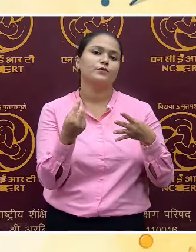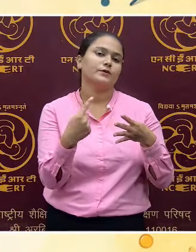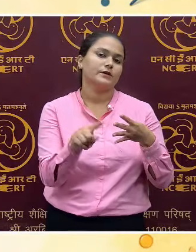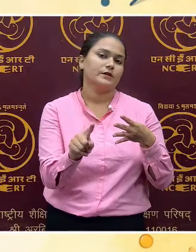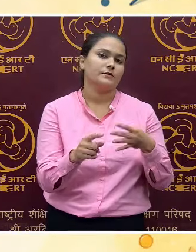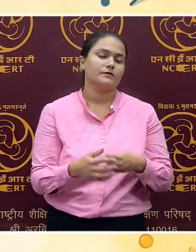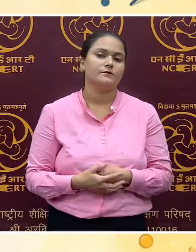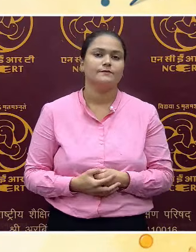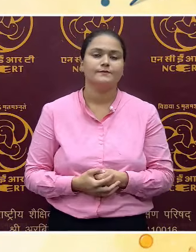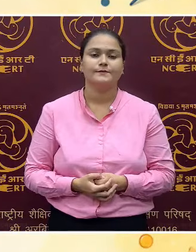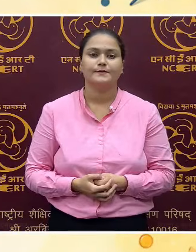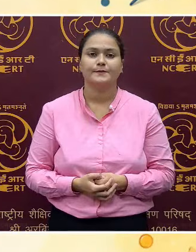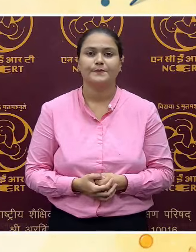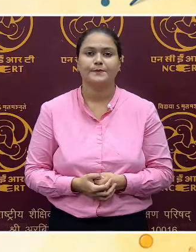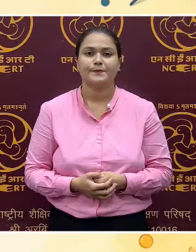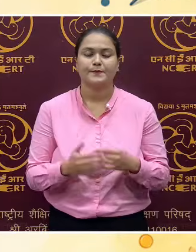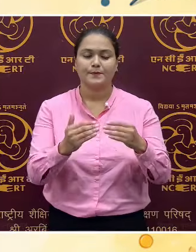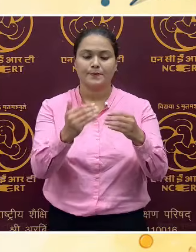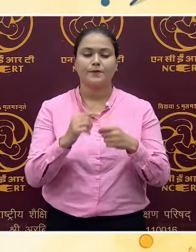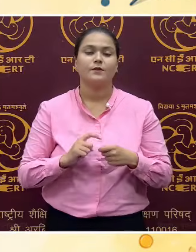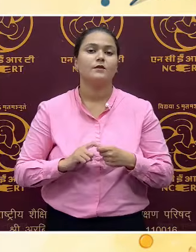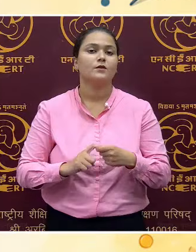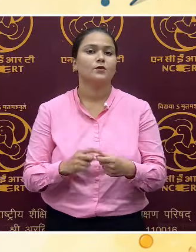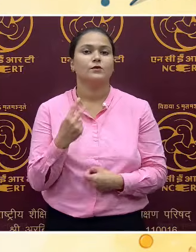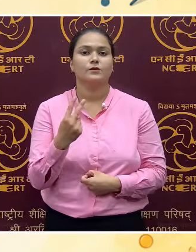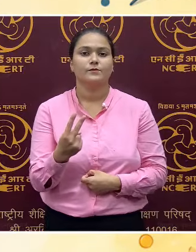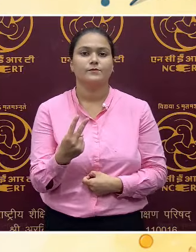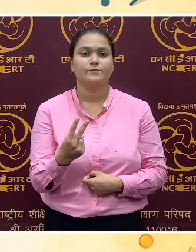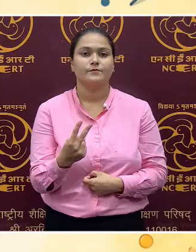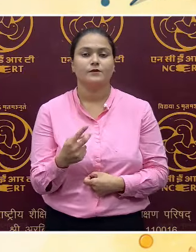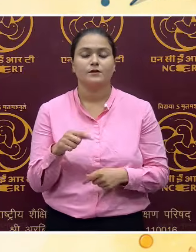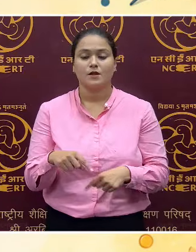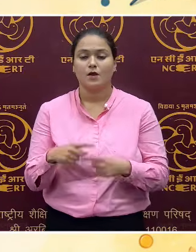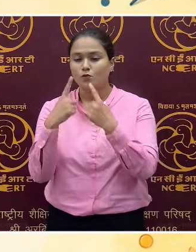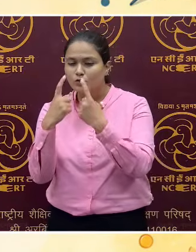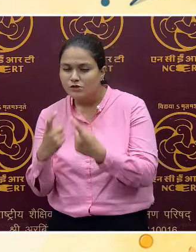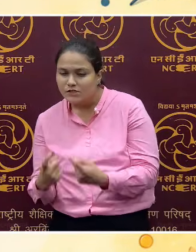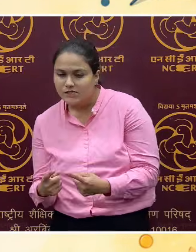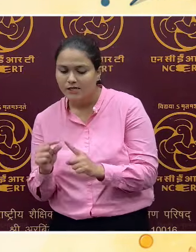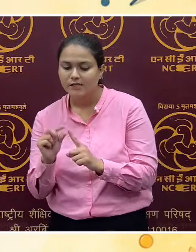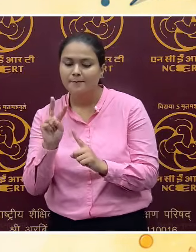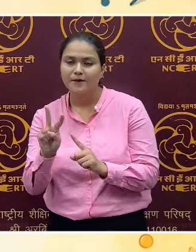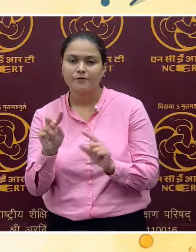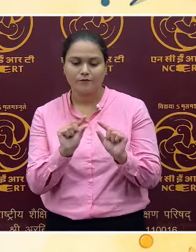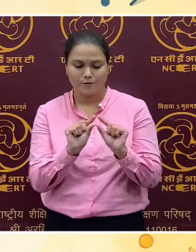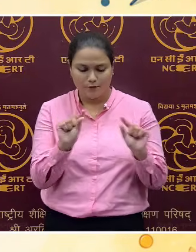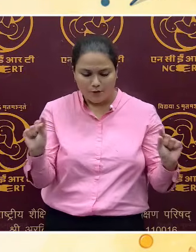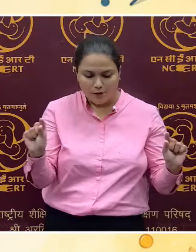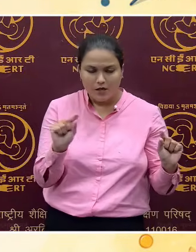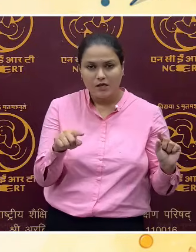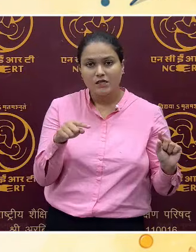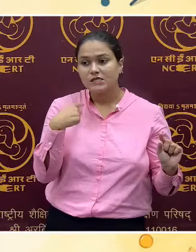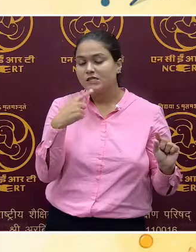form. The second question, identify the passive voice for the given sentence. He invited me